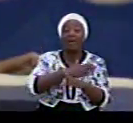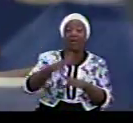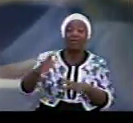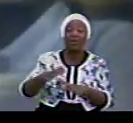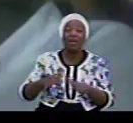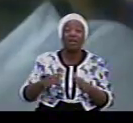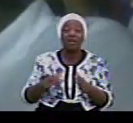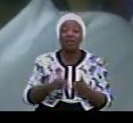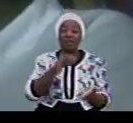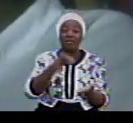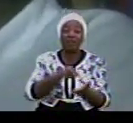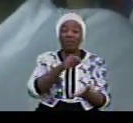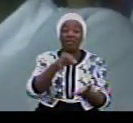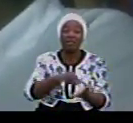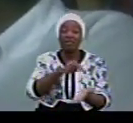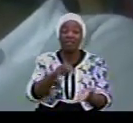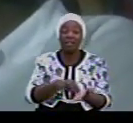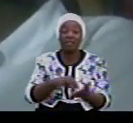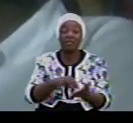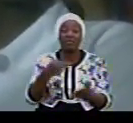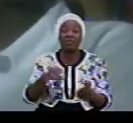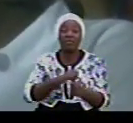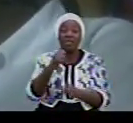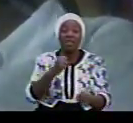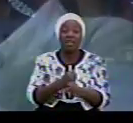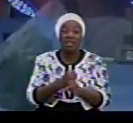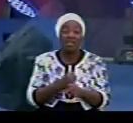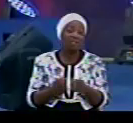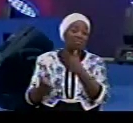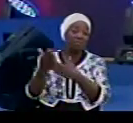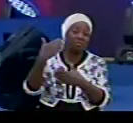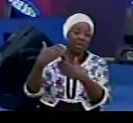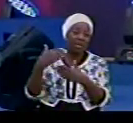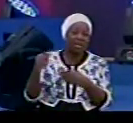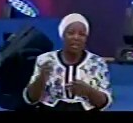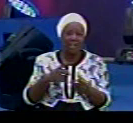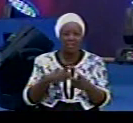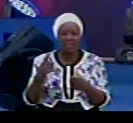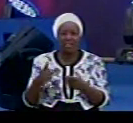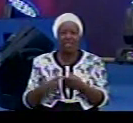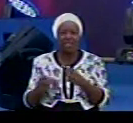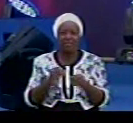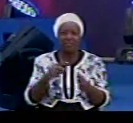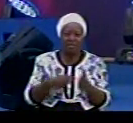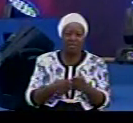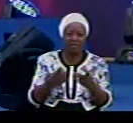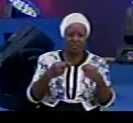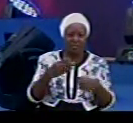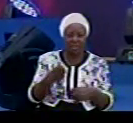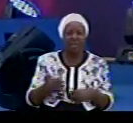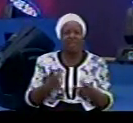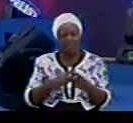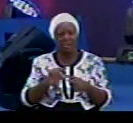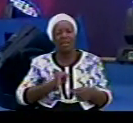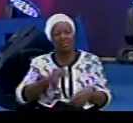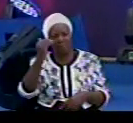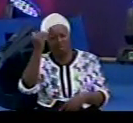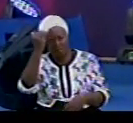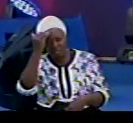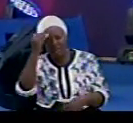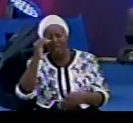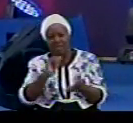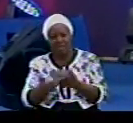Gideon put the fleece there. If the dew comes here, then I will know we're going to